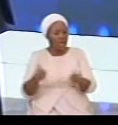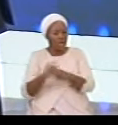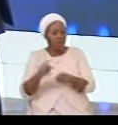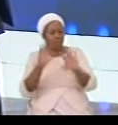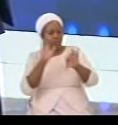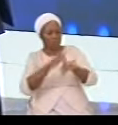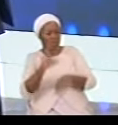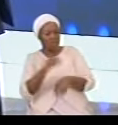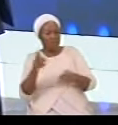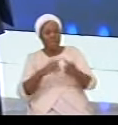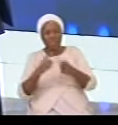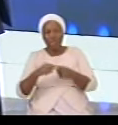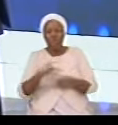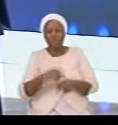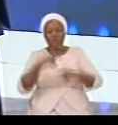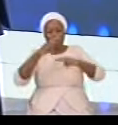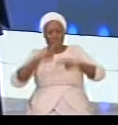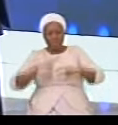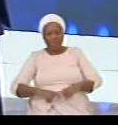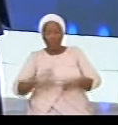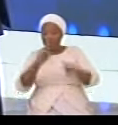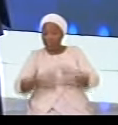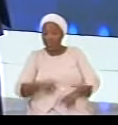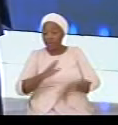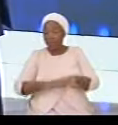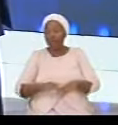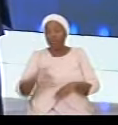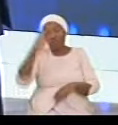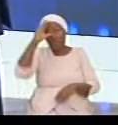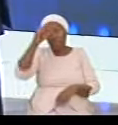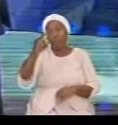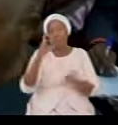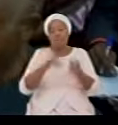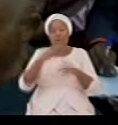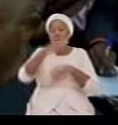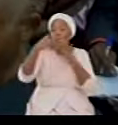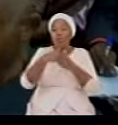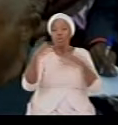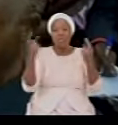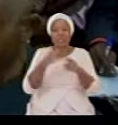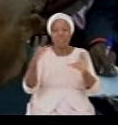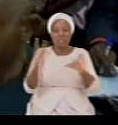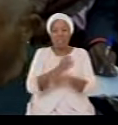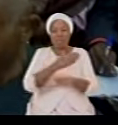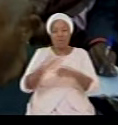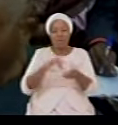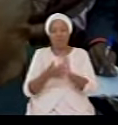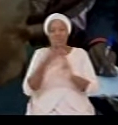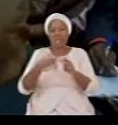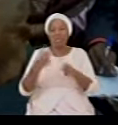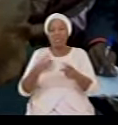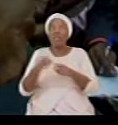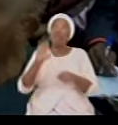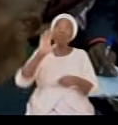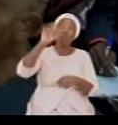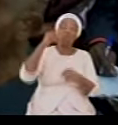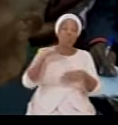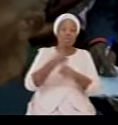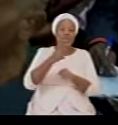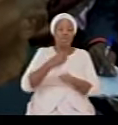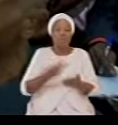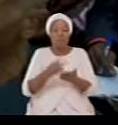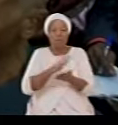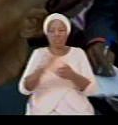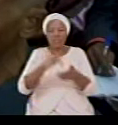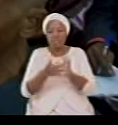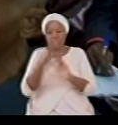on him, all your sins are taken away. And he makes you righteous in Jesus' name.